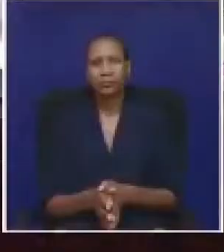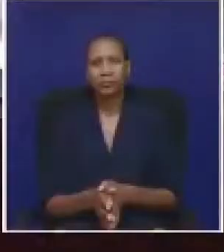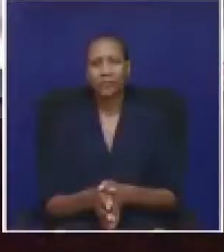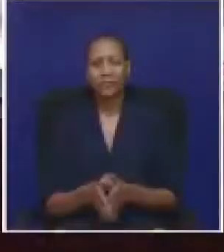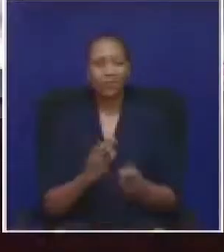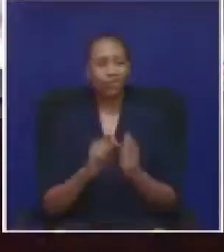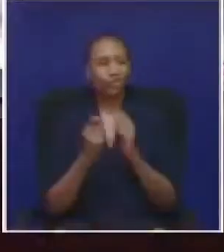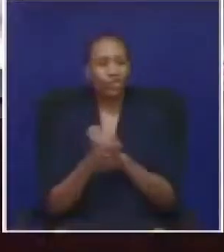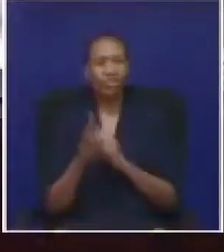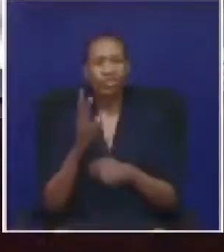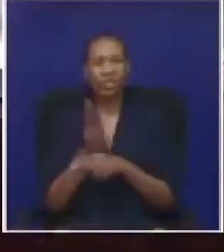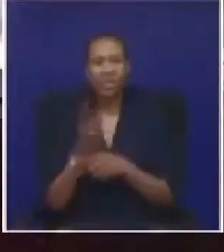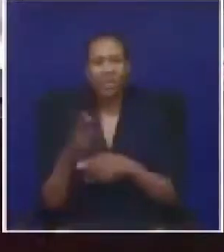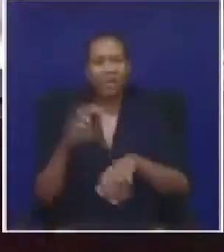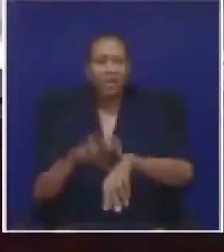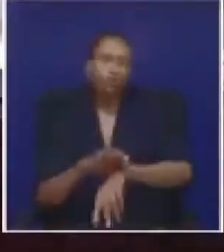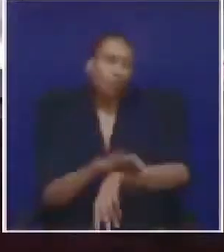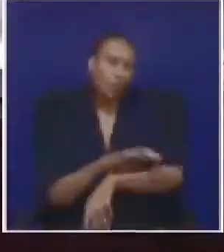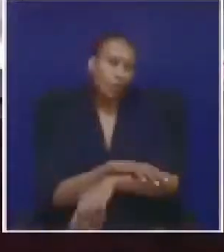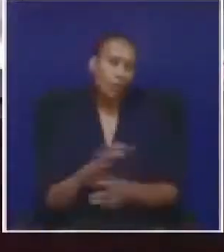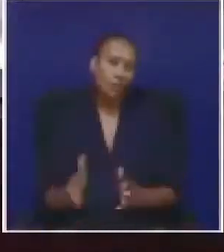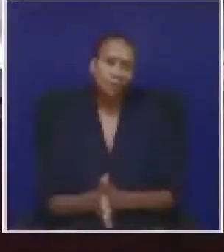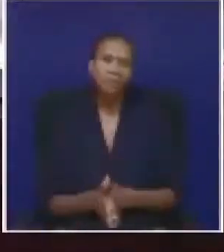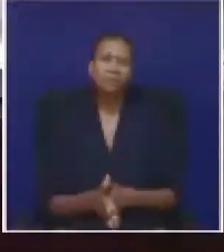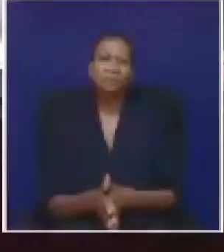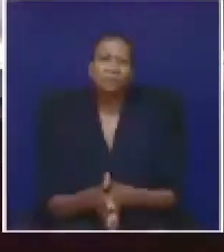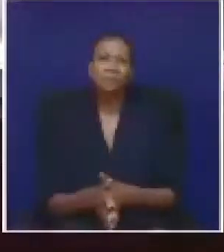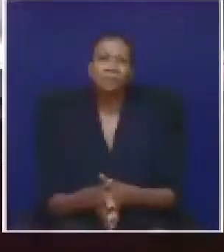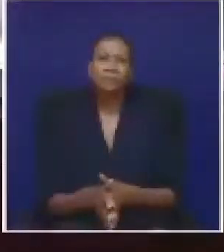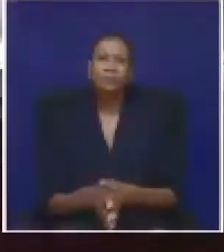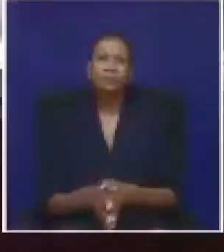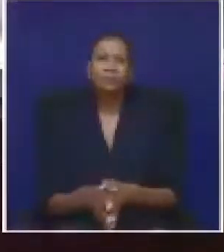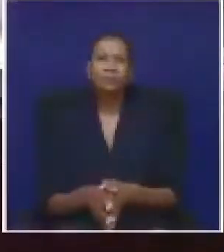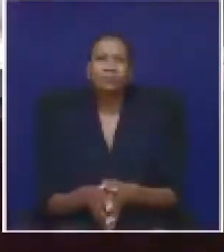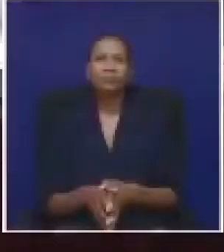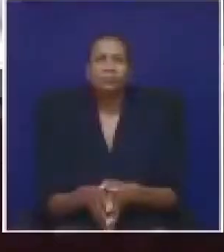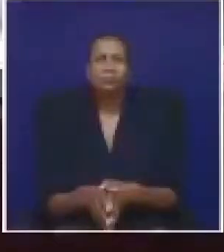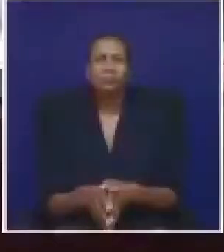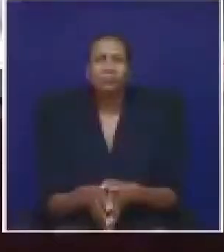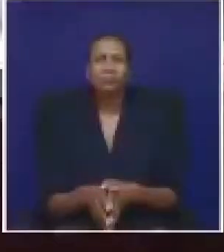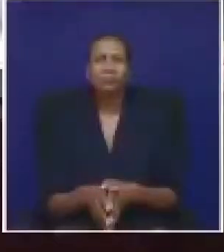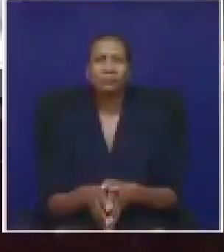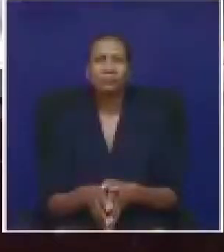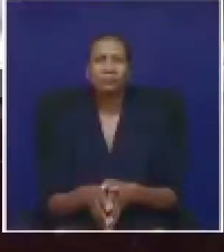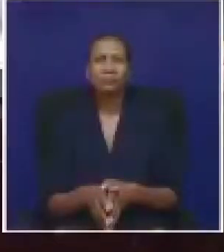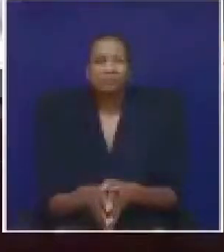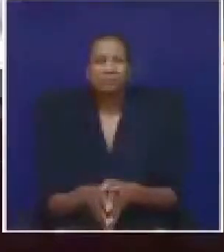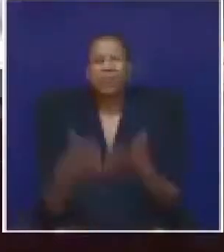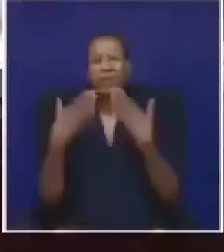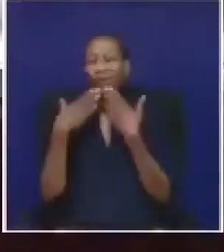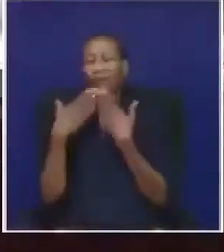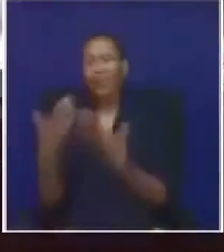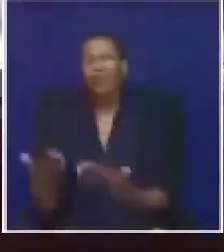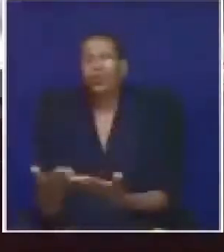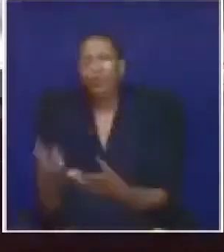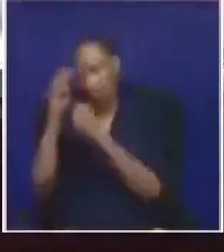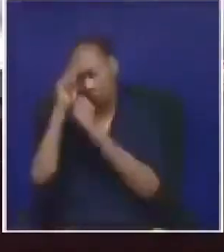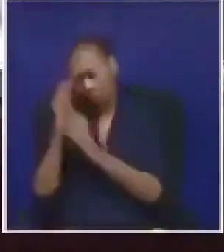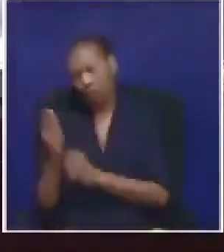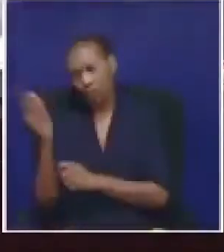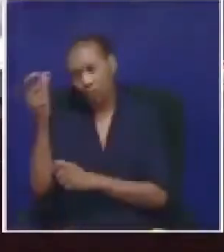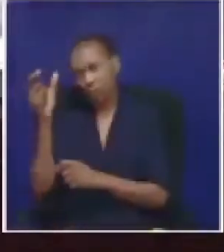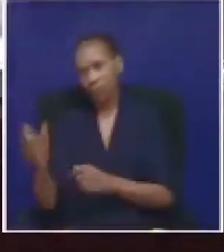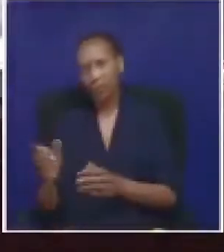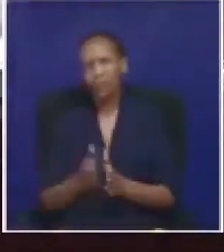itakare mi byela ku ri swi endlisa njhani. Swa lunga swona. Thank you very much, Honorable